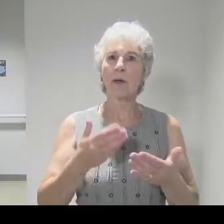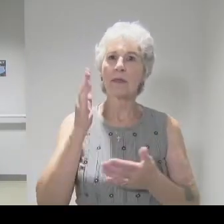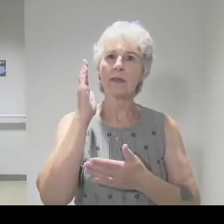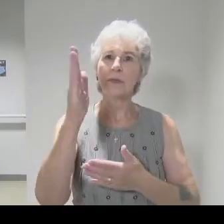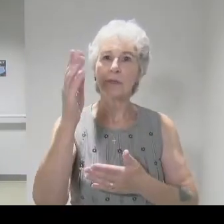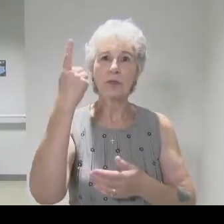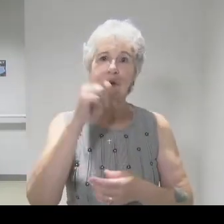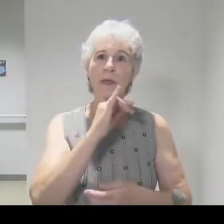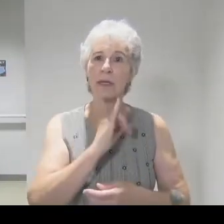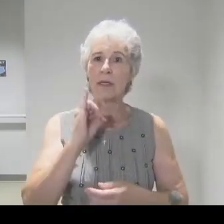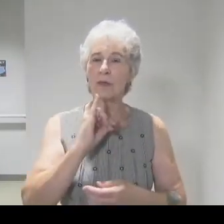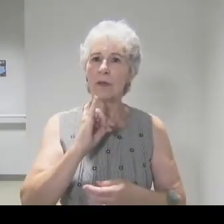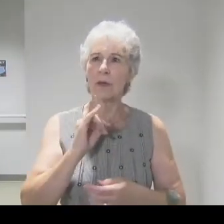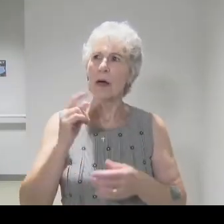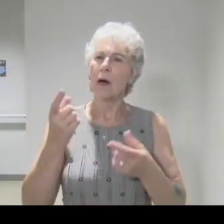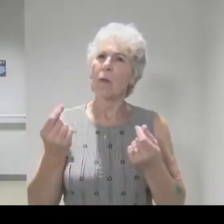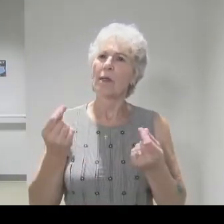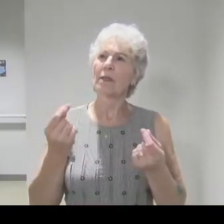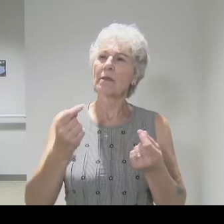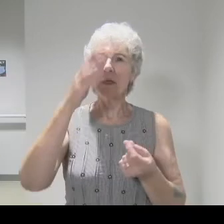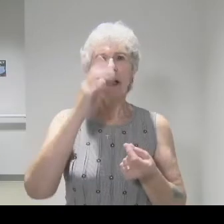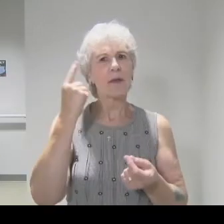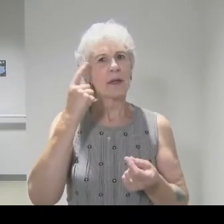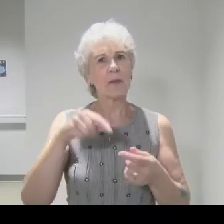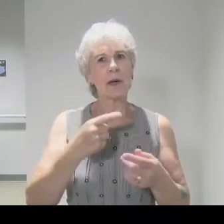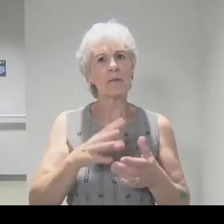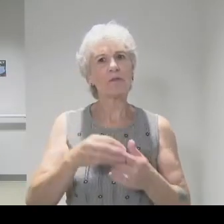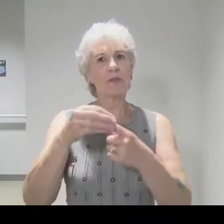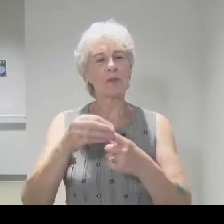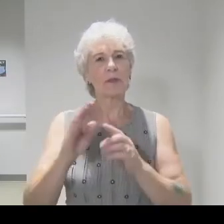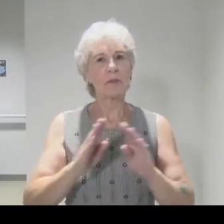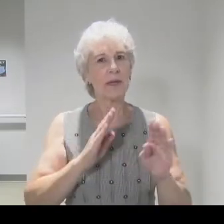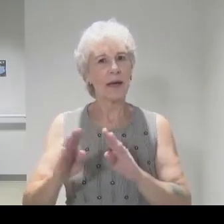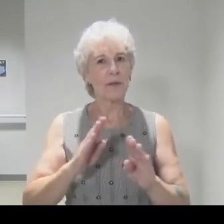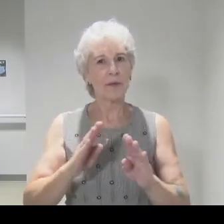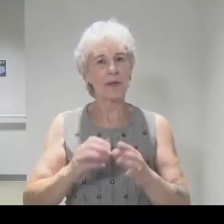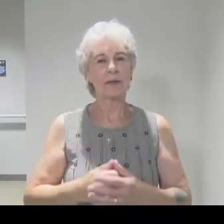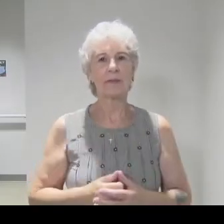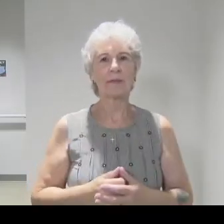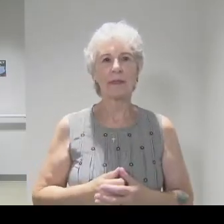Israel? What does God think of certain moral behaviors? And so the topics